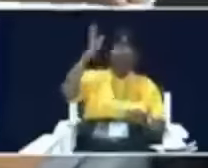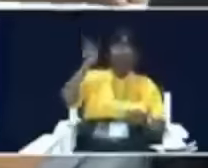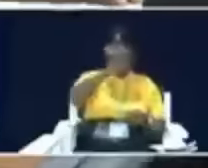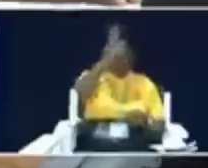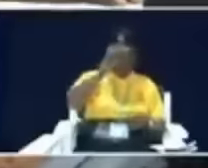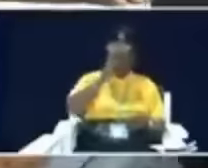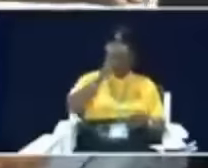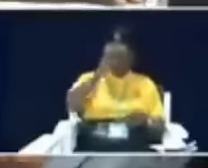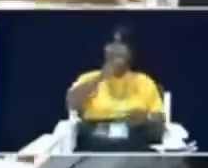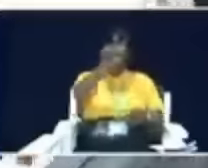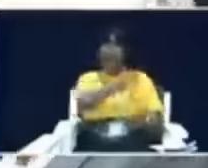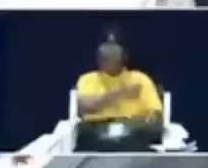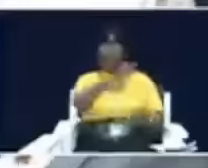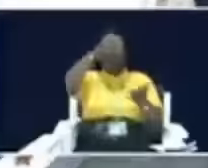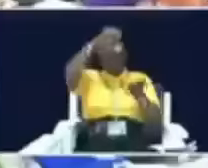Say it as if you mean it.